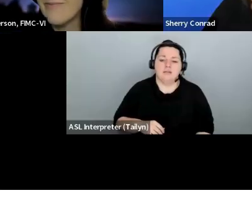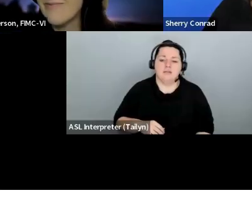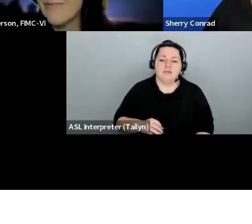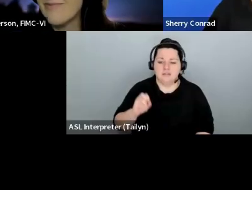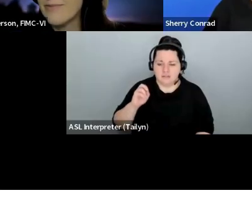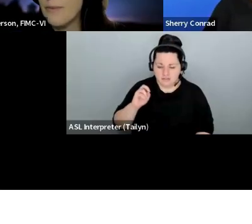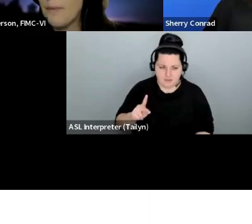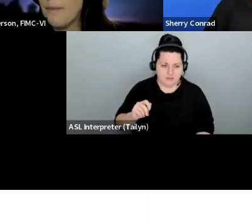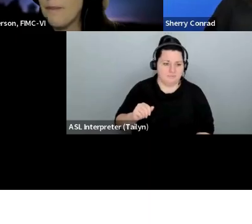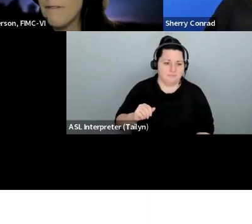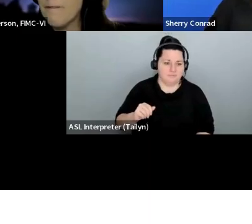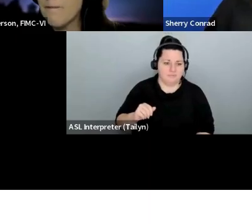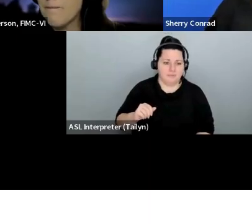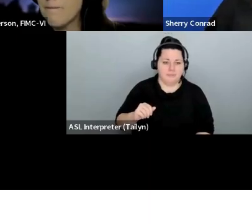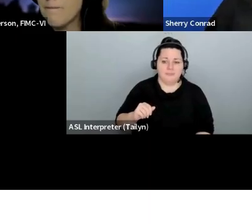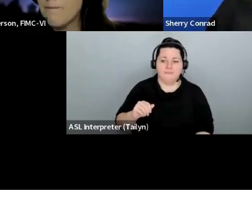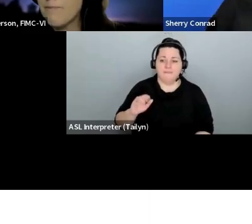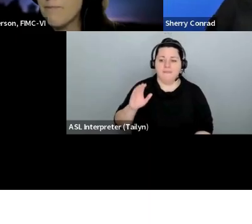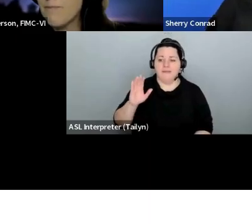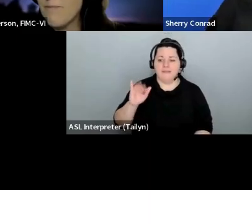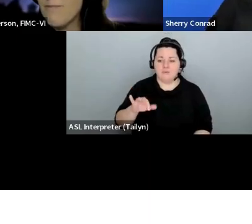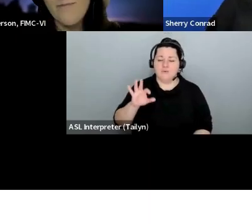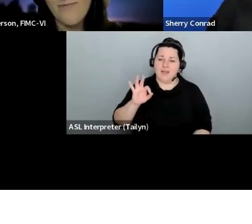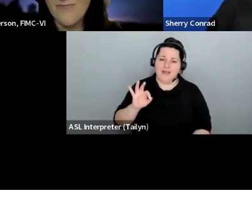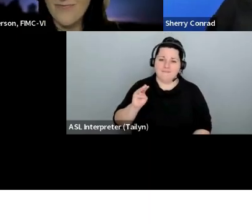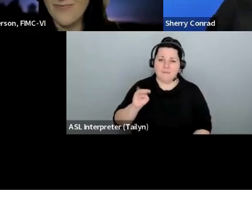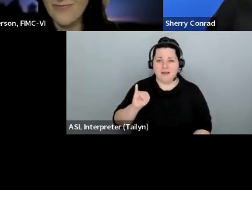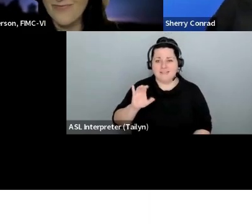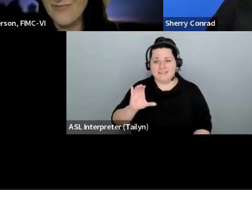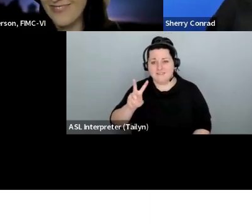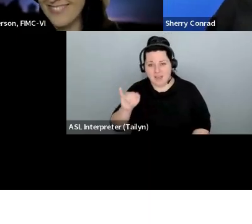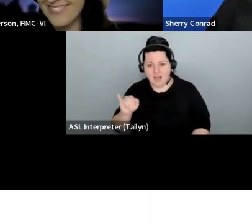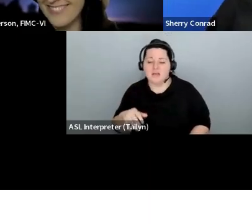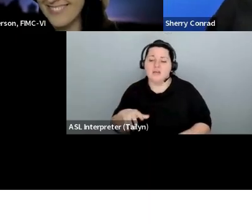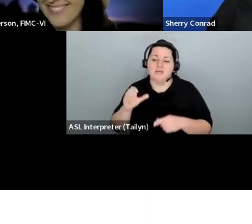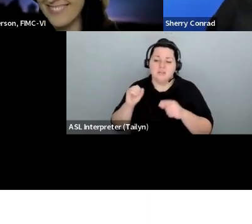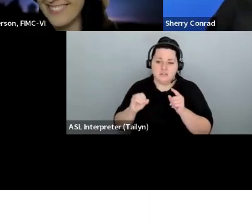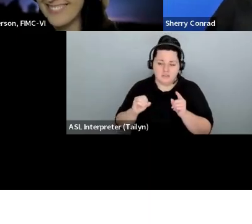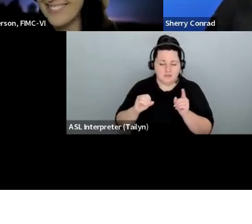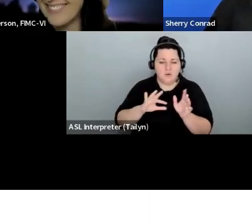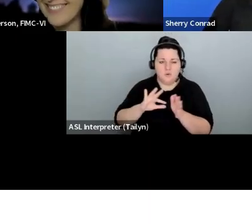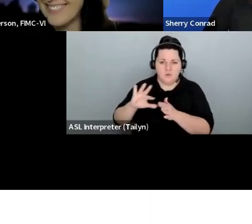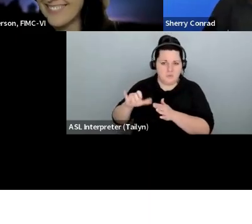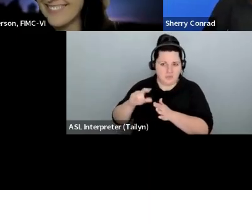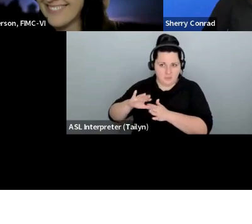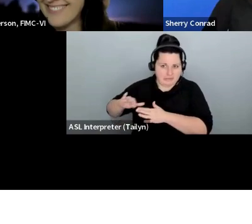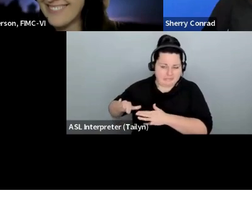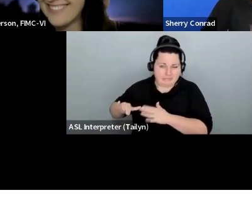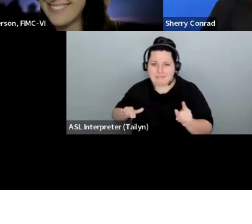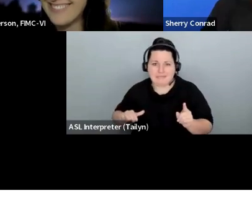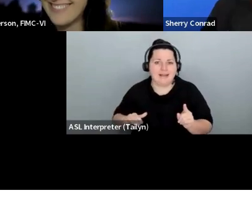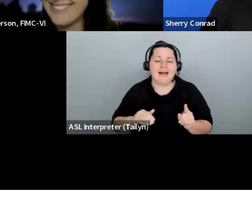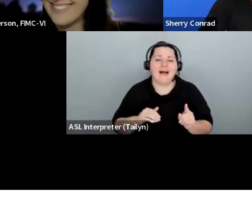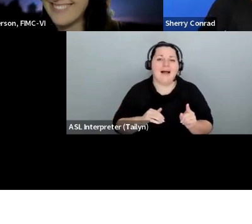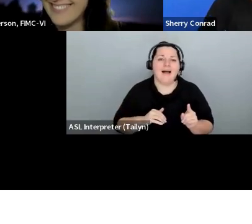Gotcha. There you So go. this one's for FIMC-VI, so RMTC, take a seat.